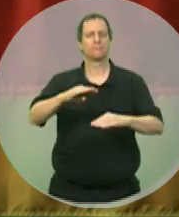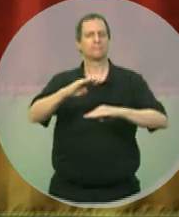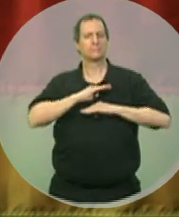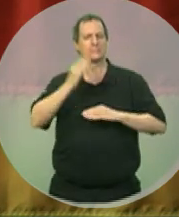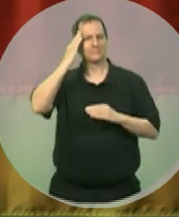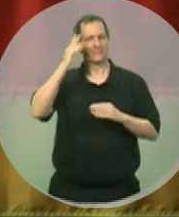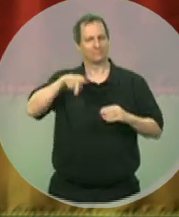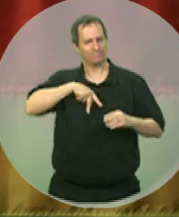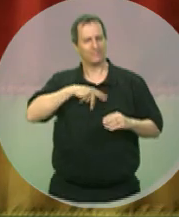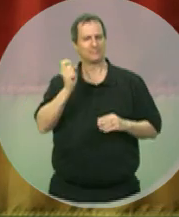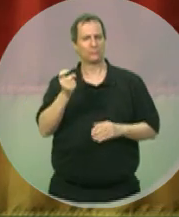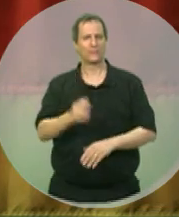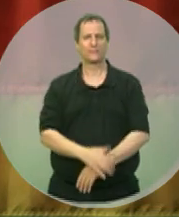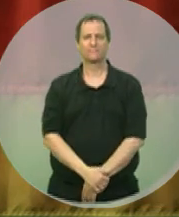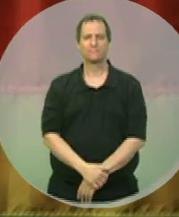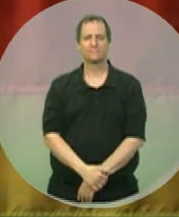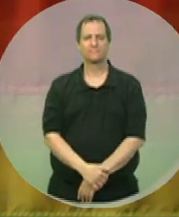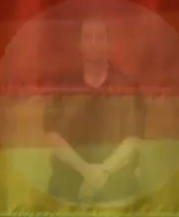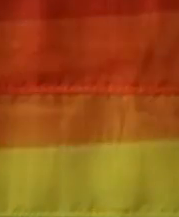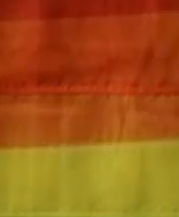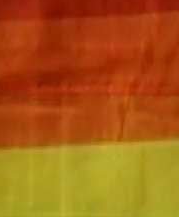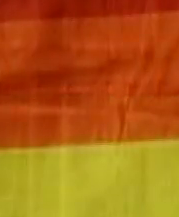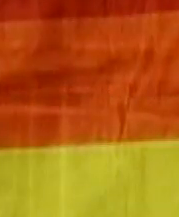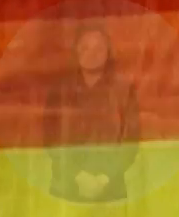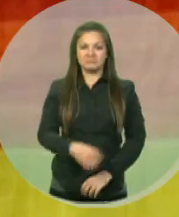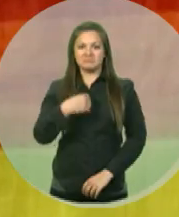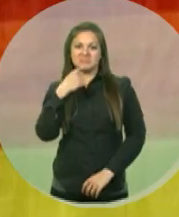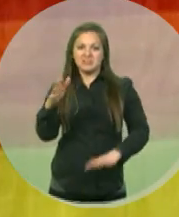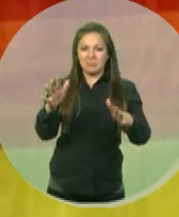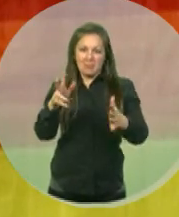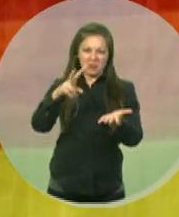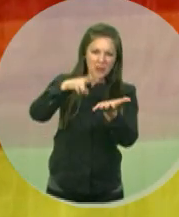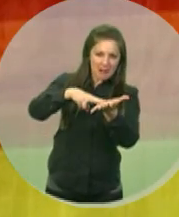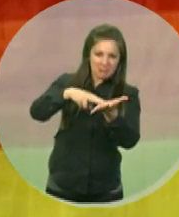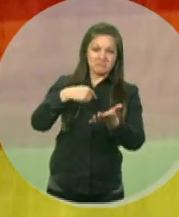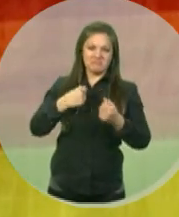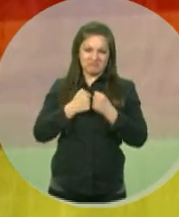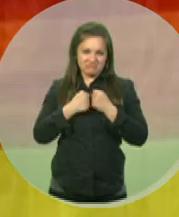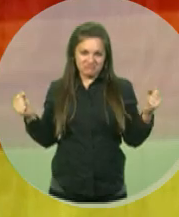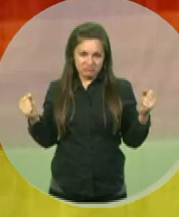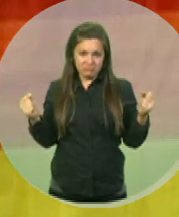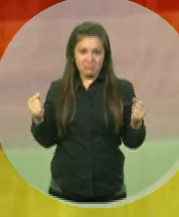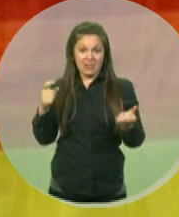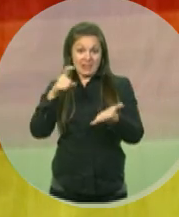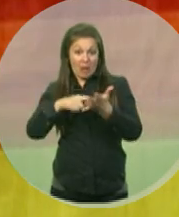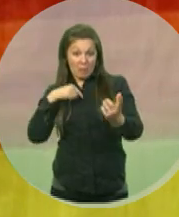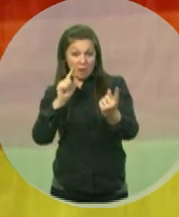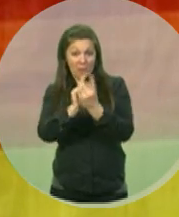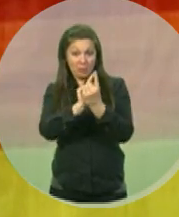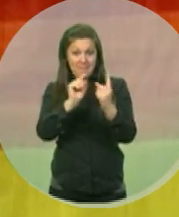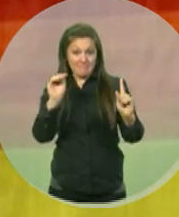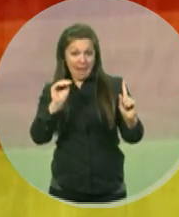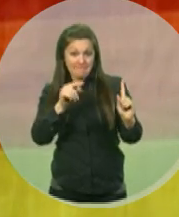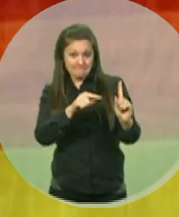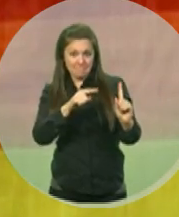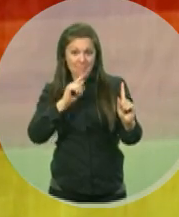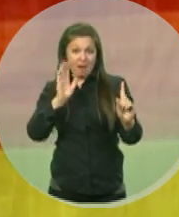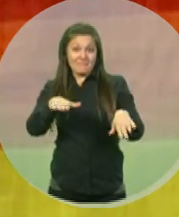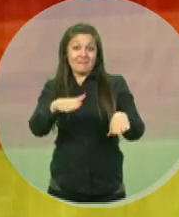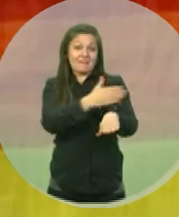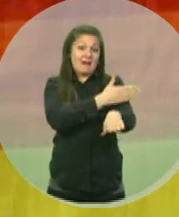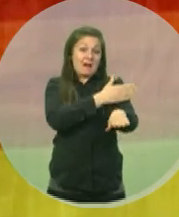it. I've come out now. Je dirais que c'était en 2000 quand j'ai rencontré Myriam que j'ai sorti du